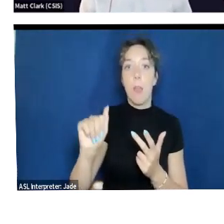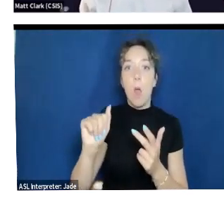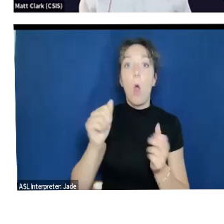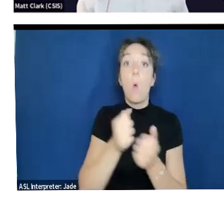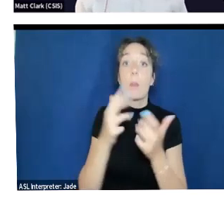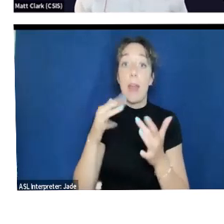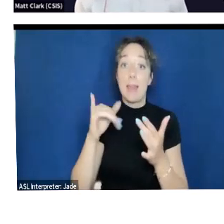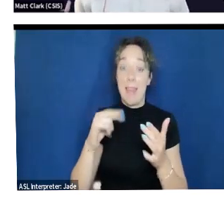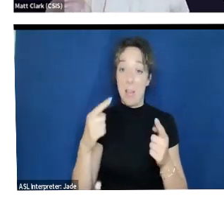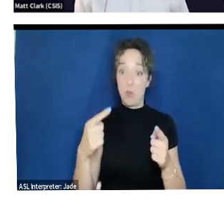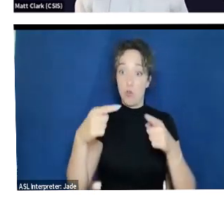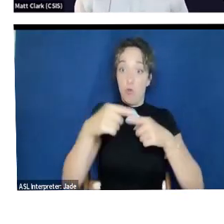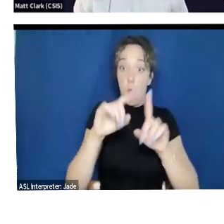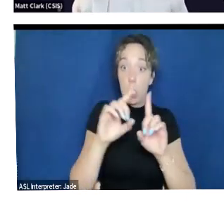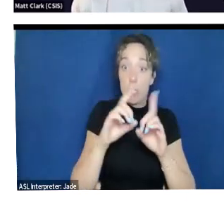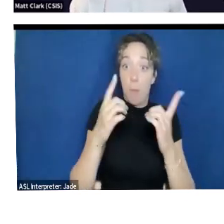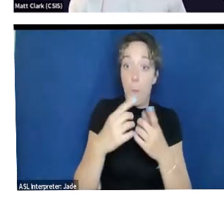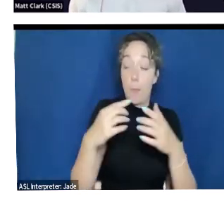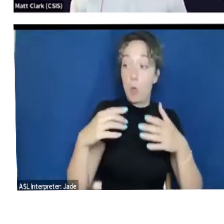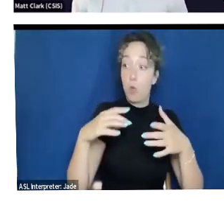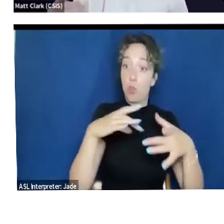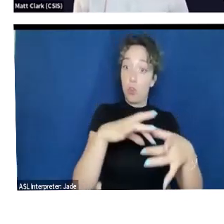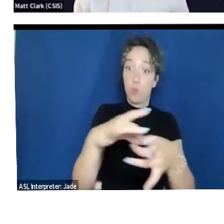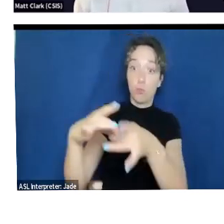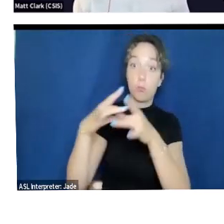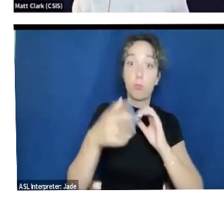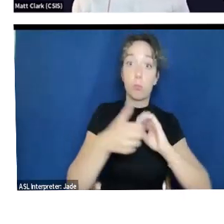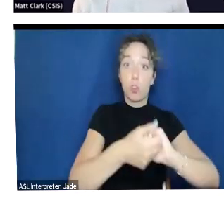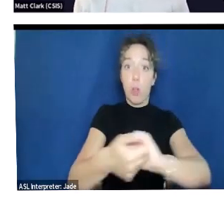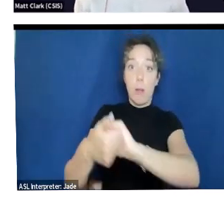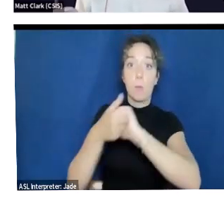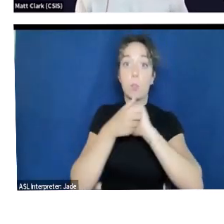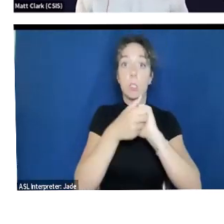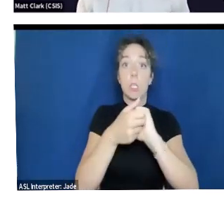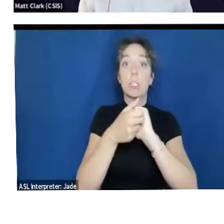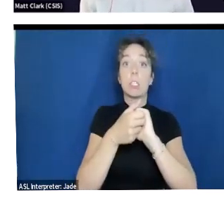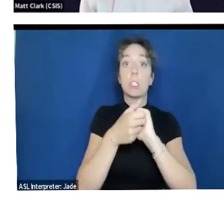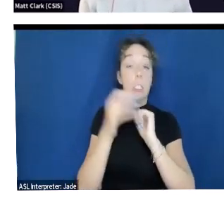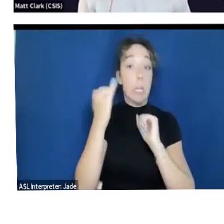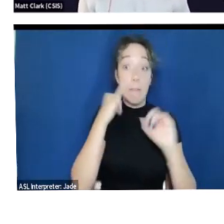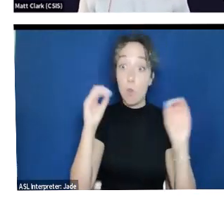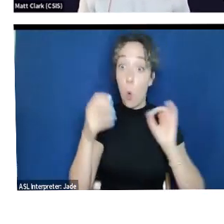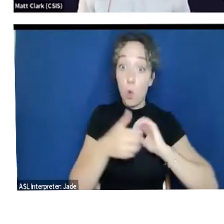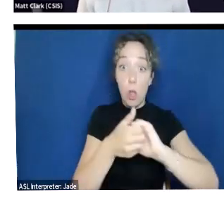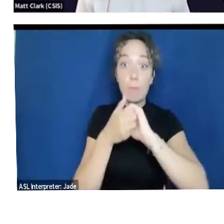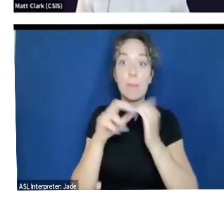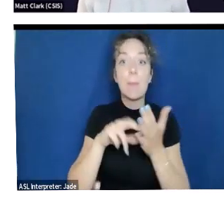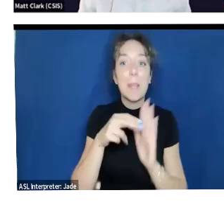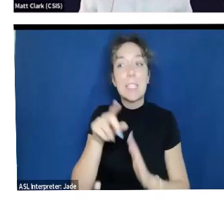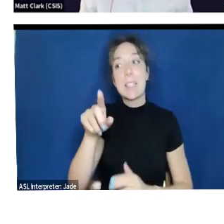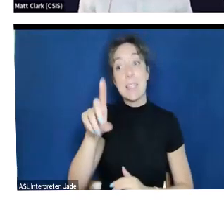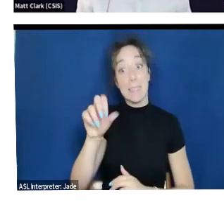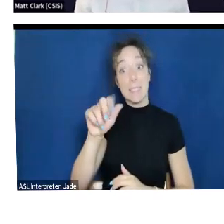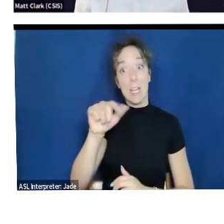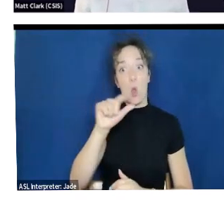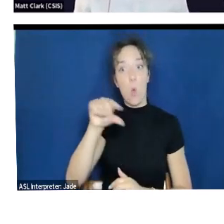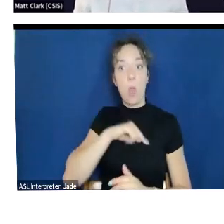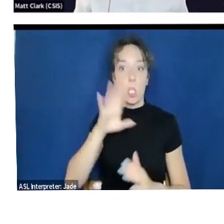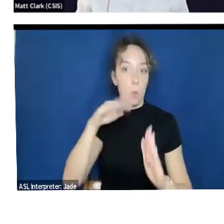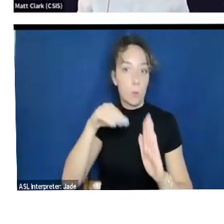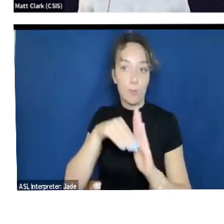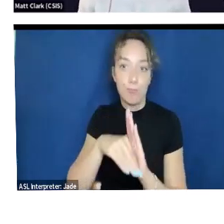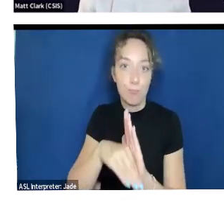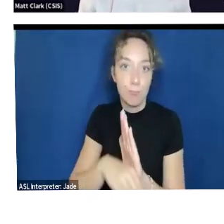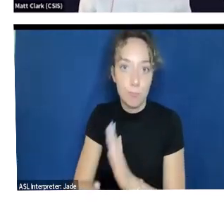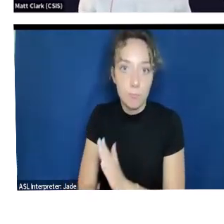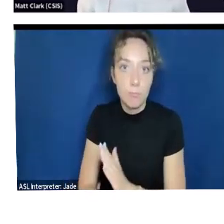around CALPADS data, the quality of the data in CALPADS suffers. And as a result, things like funding, accountability,